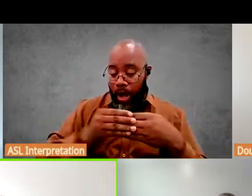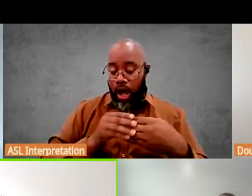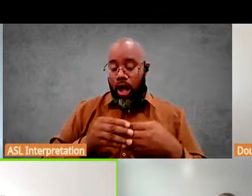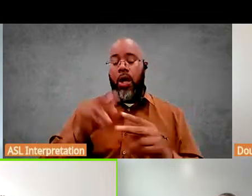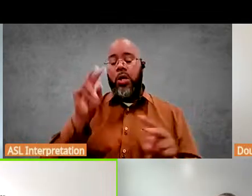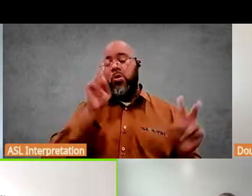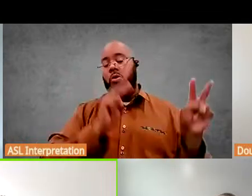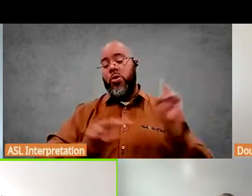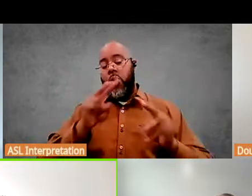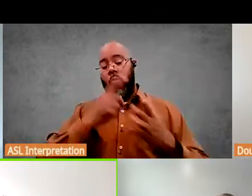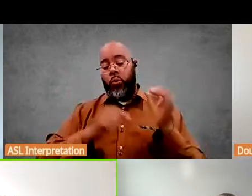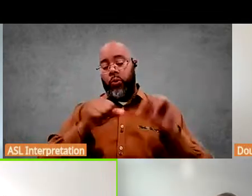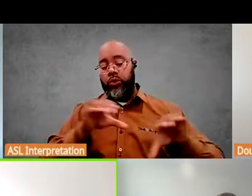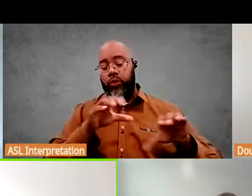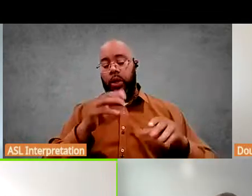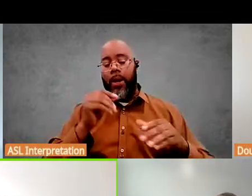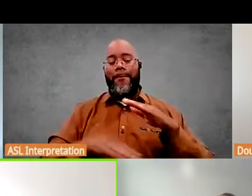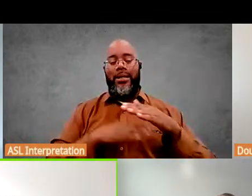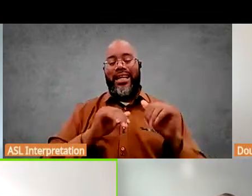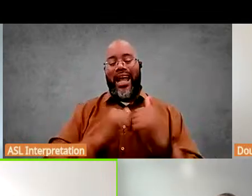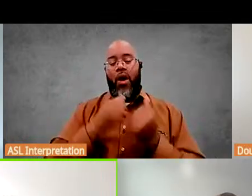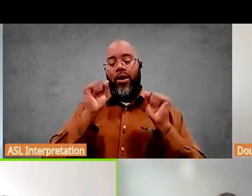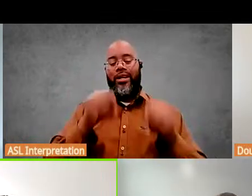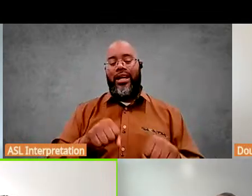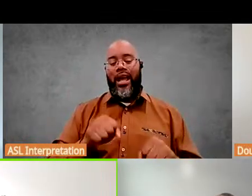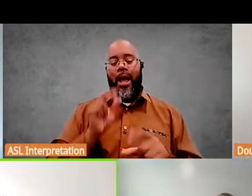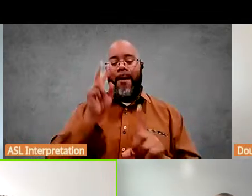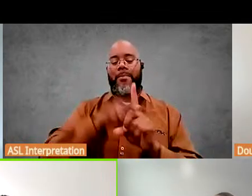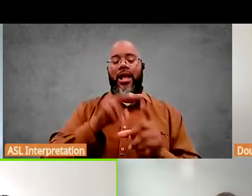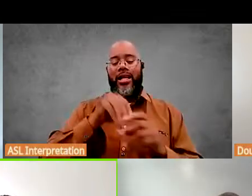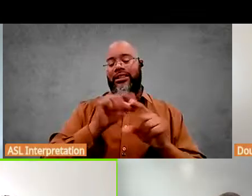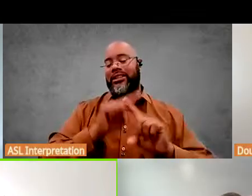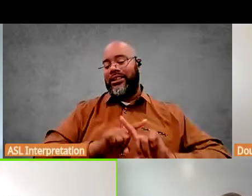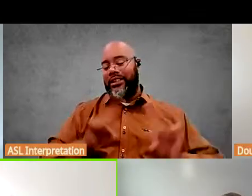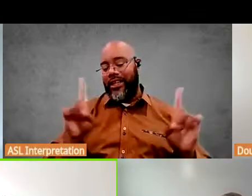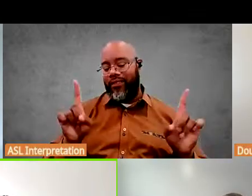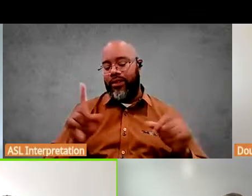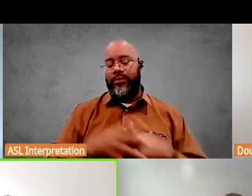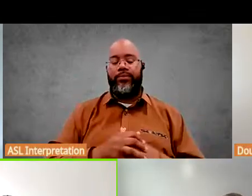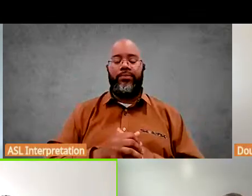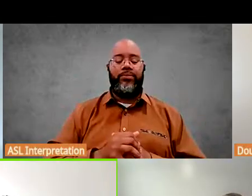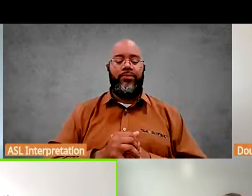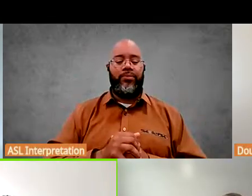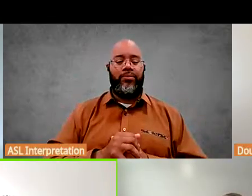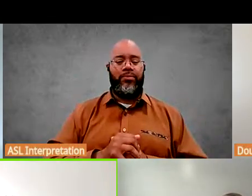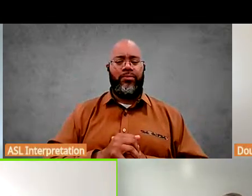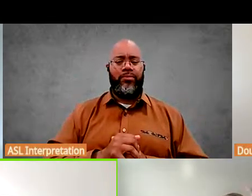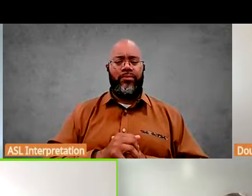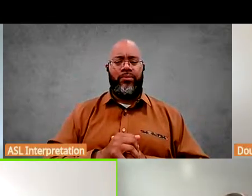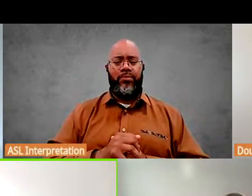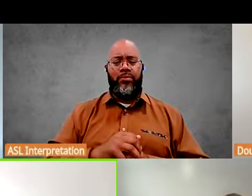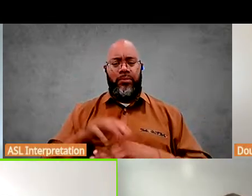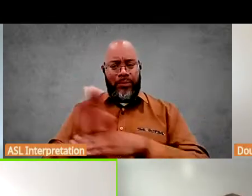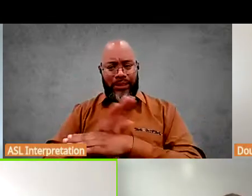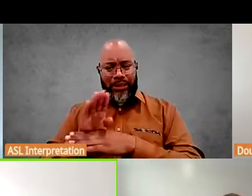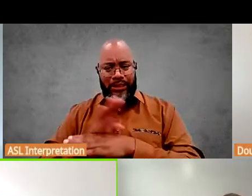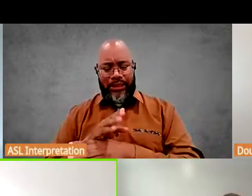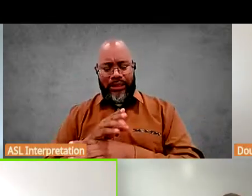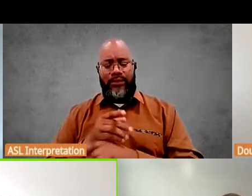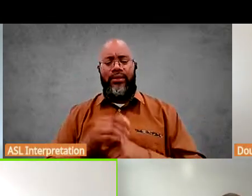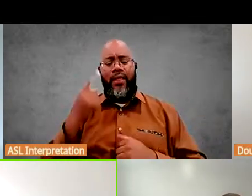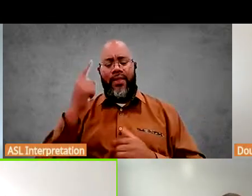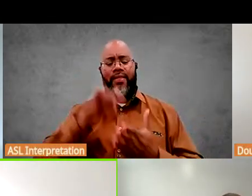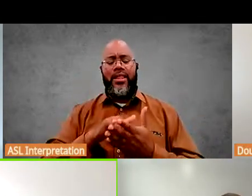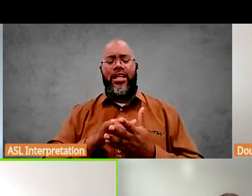what you can do and basically how can it apply into different in industries, I think is such